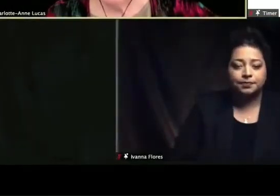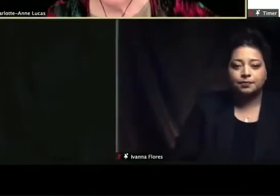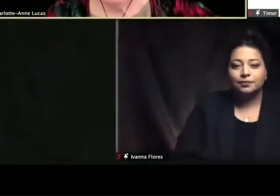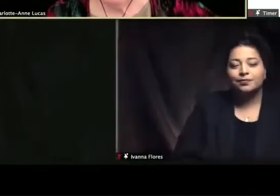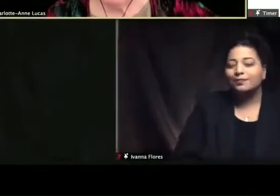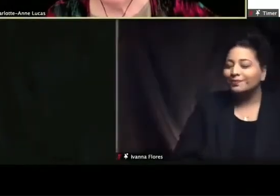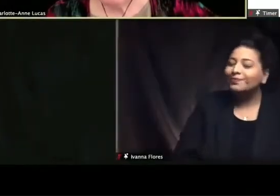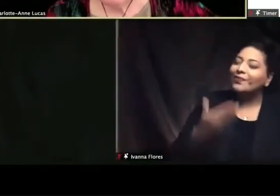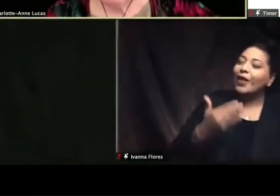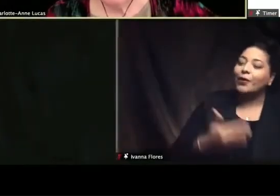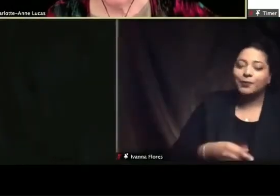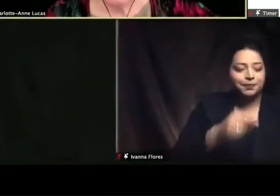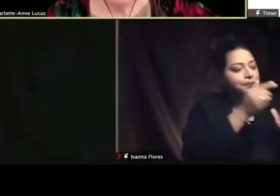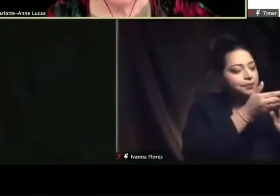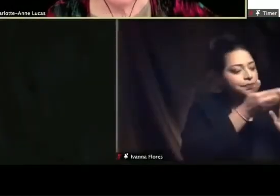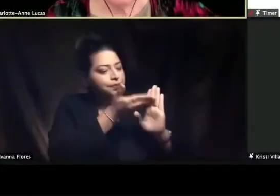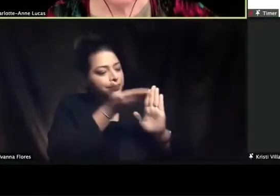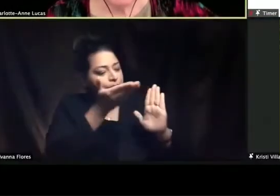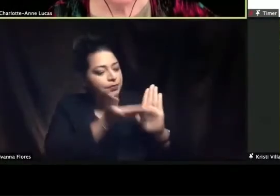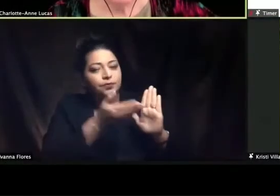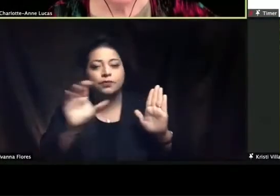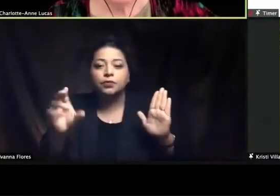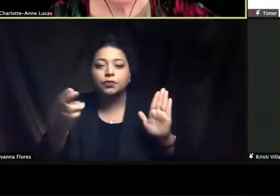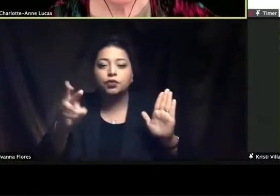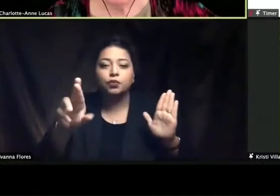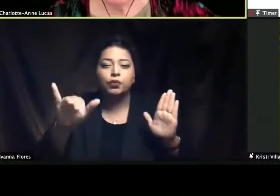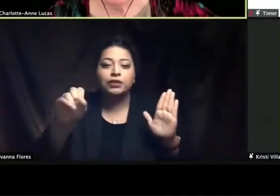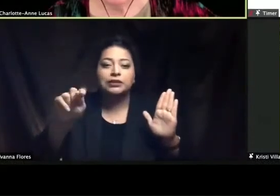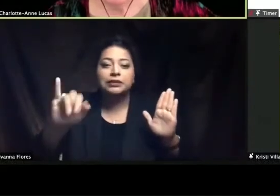Thank you. And the next person up is Christy Villanueva.